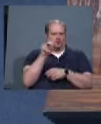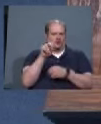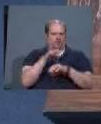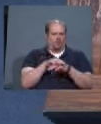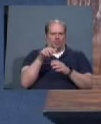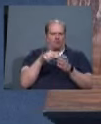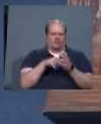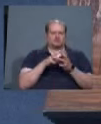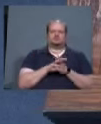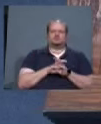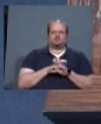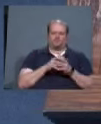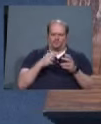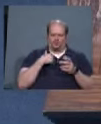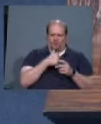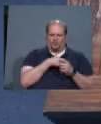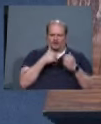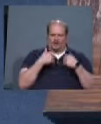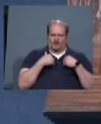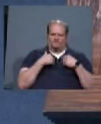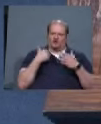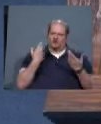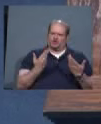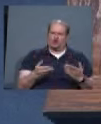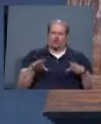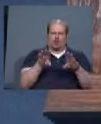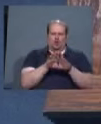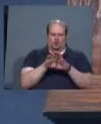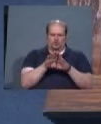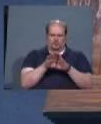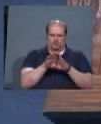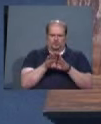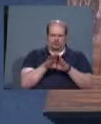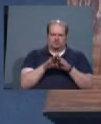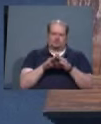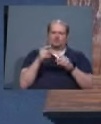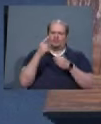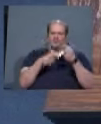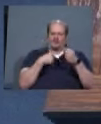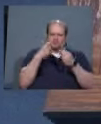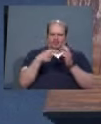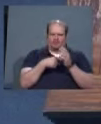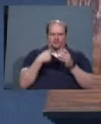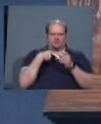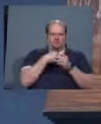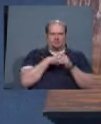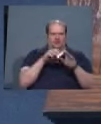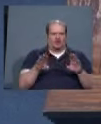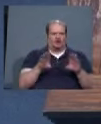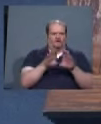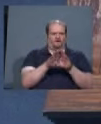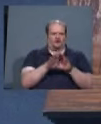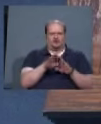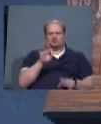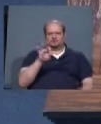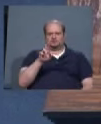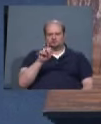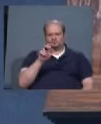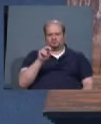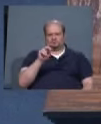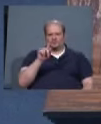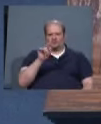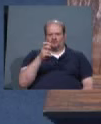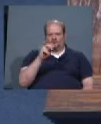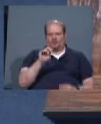We have closed. Think about this. We have closed Franklin Elementary